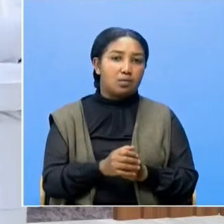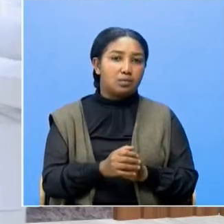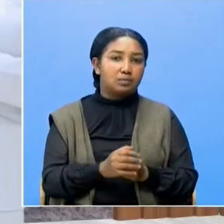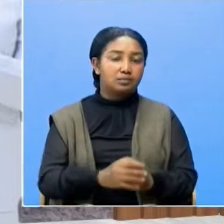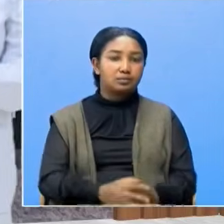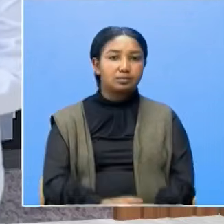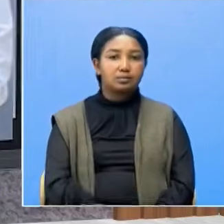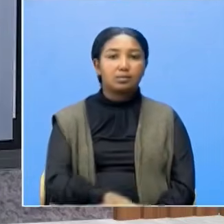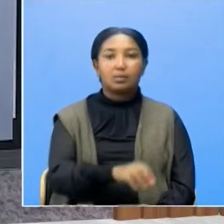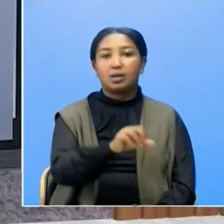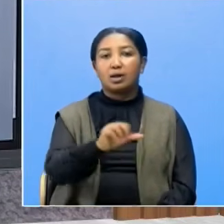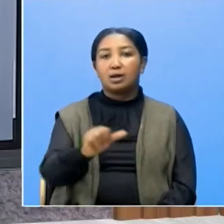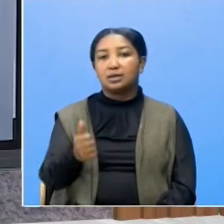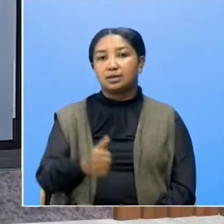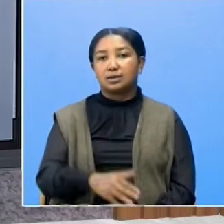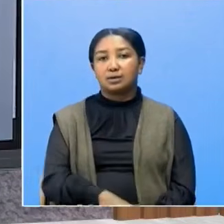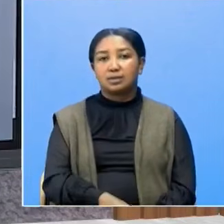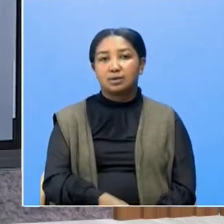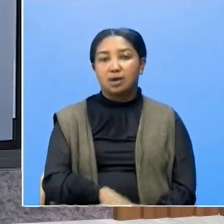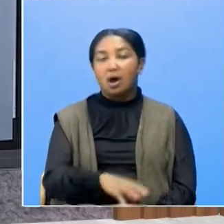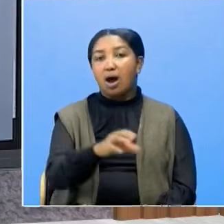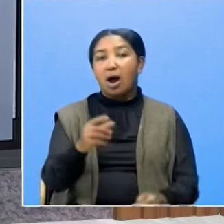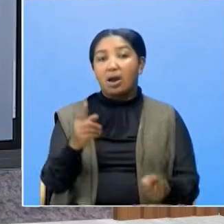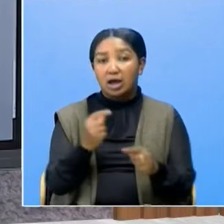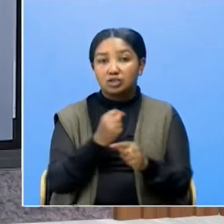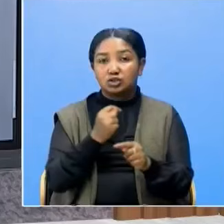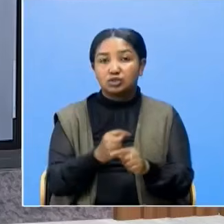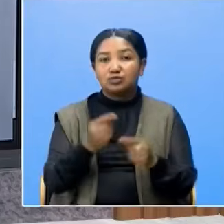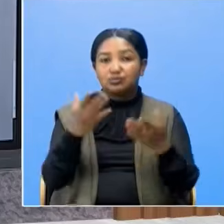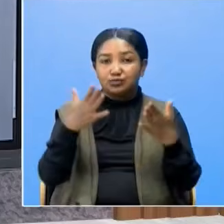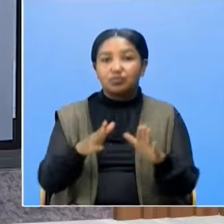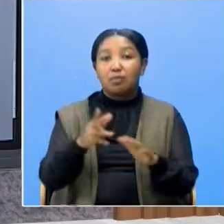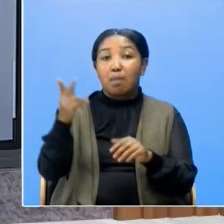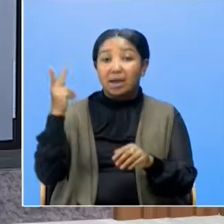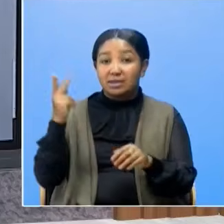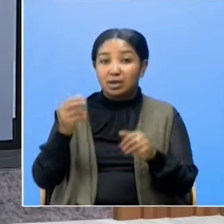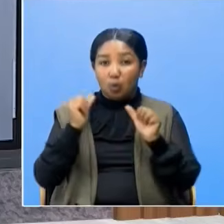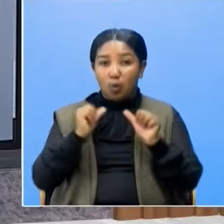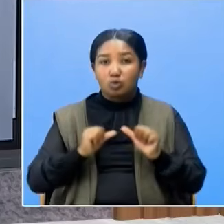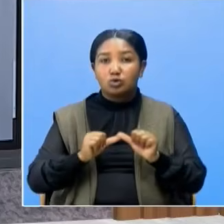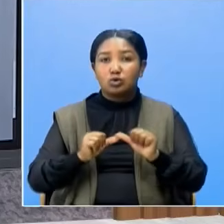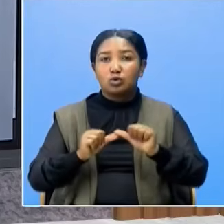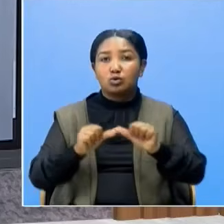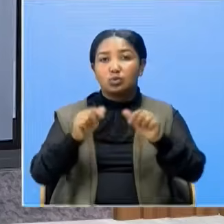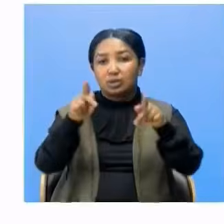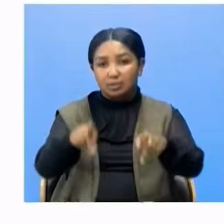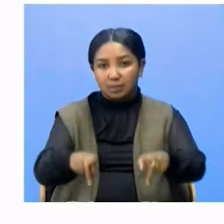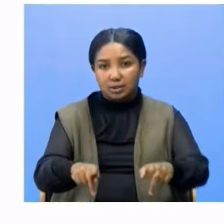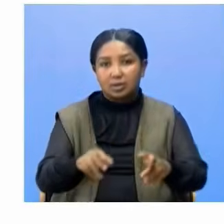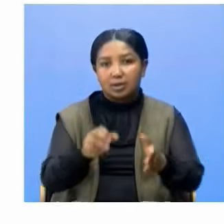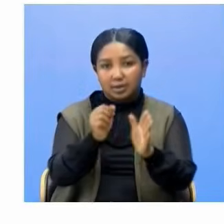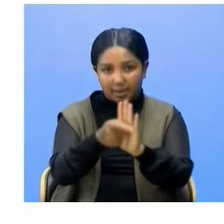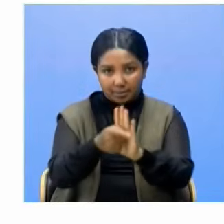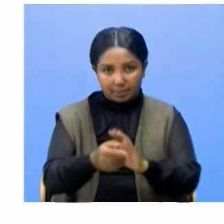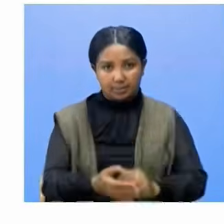good. And another, for an action happened in the past and continue till present. Example.